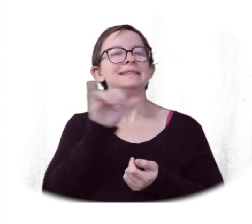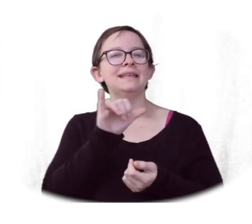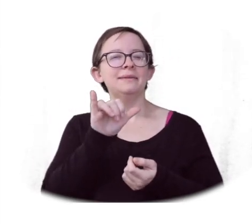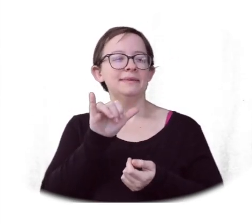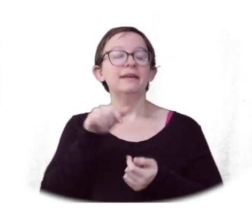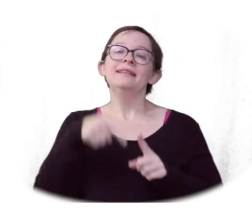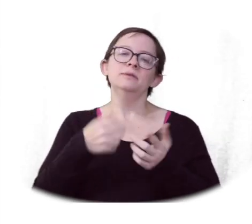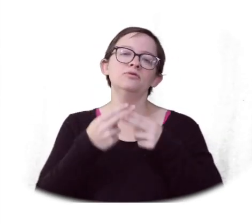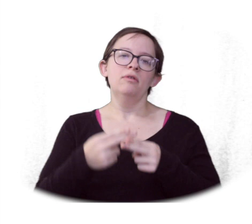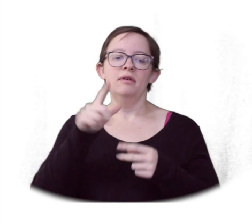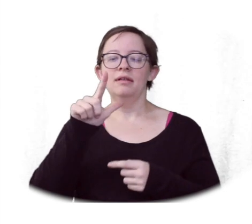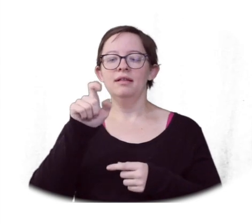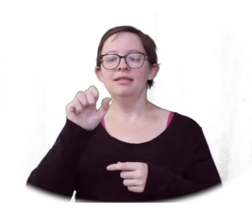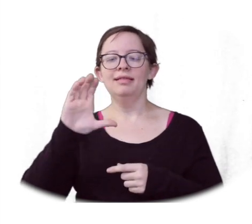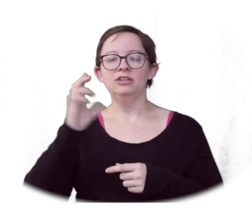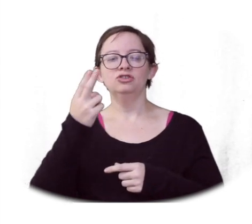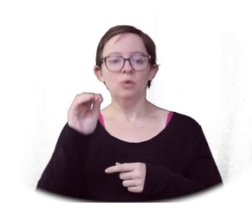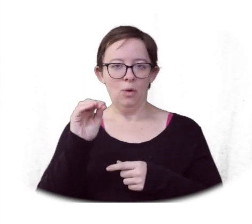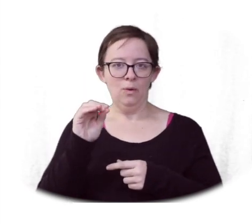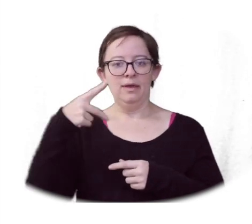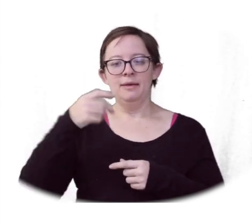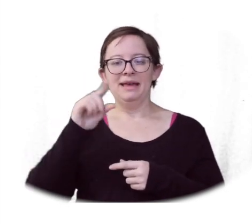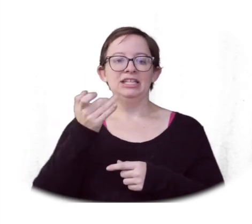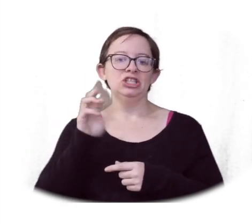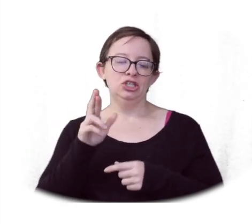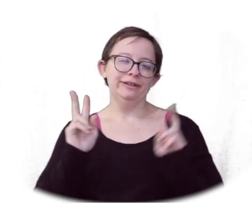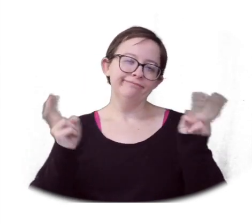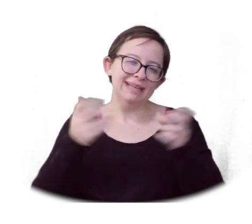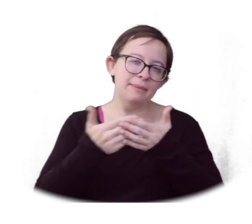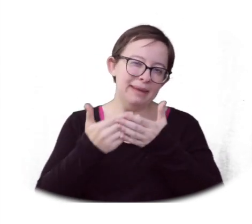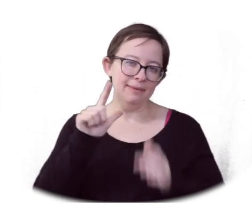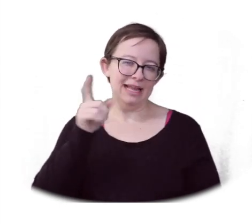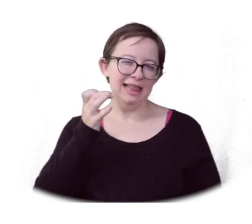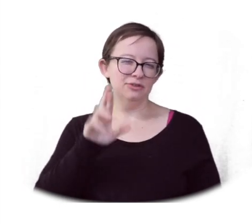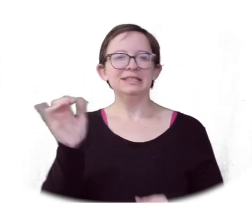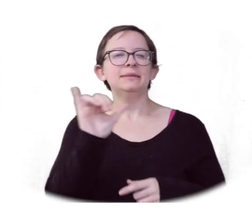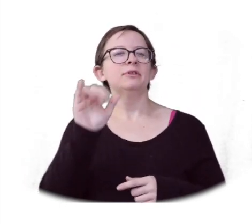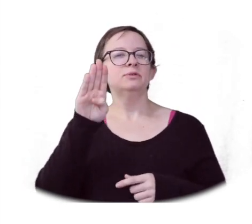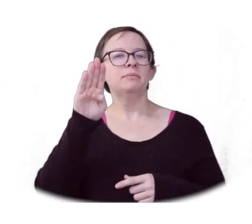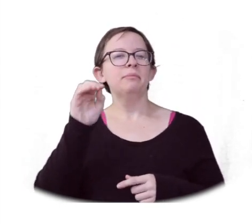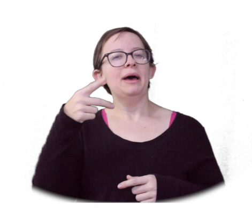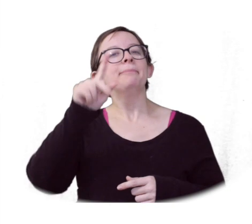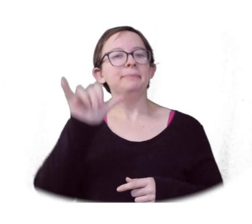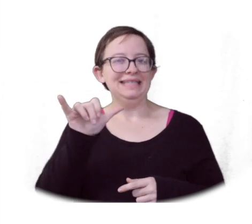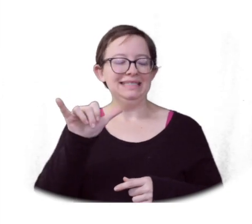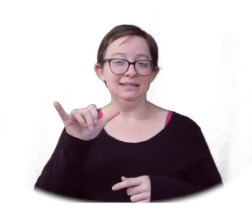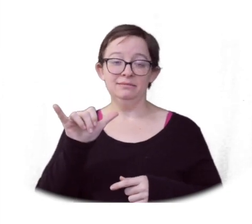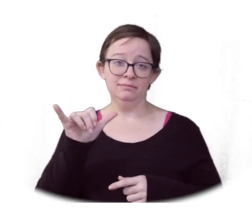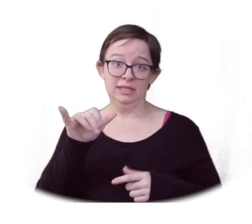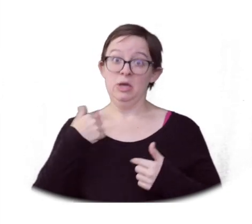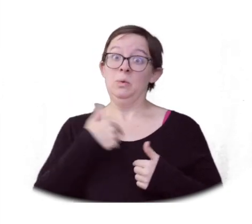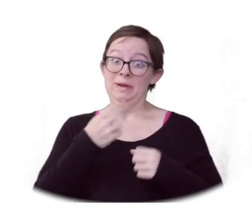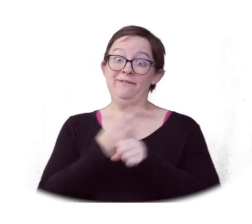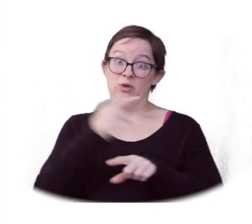is just like it's called a Lechco Podster. It's pretty much a baby lounger, similar to I think the Boppy Baby Lounger. We